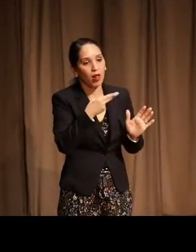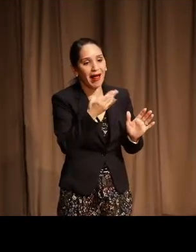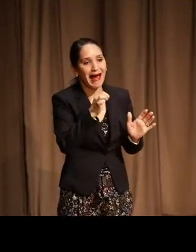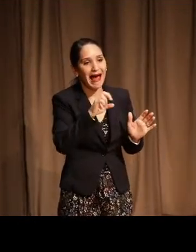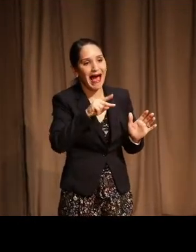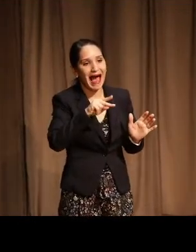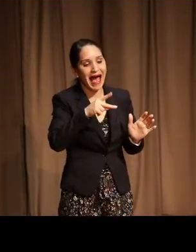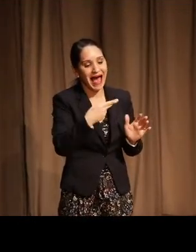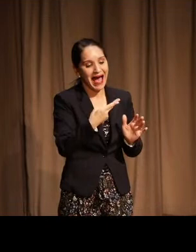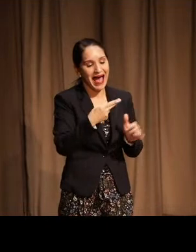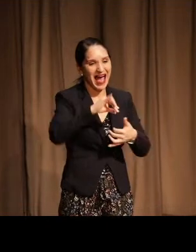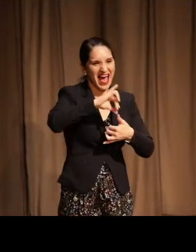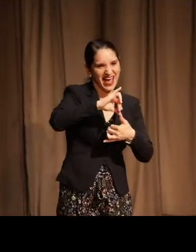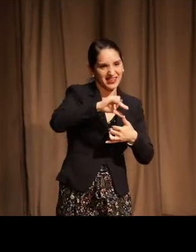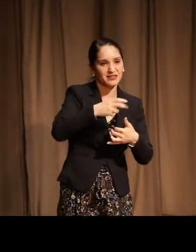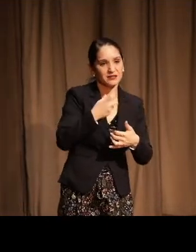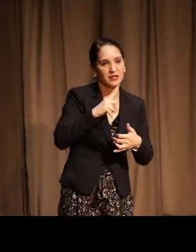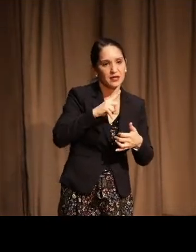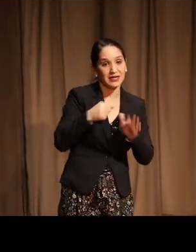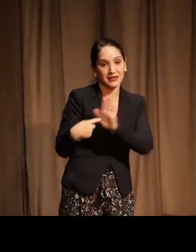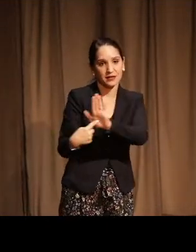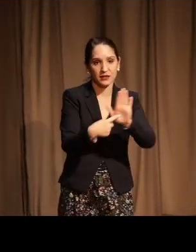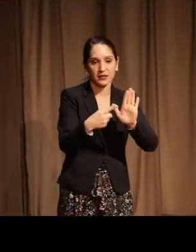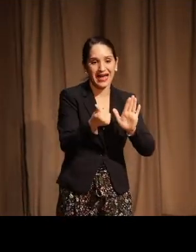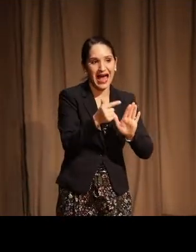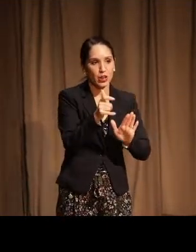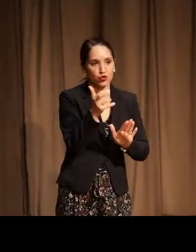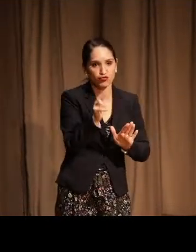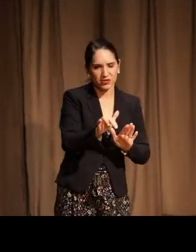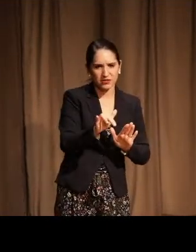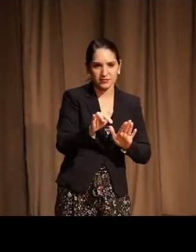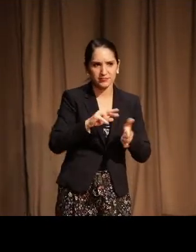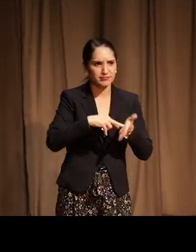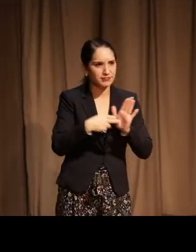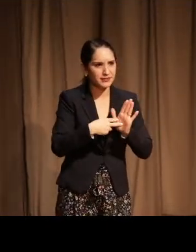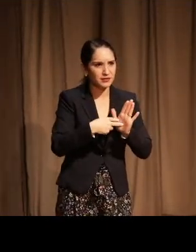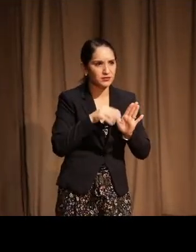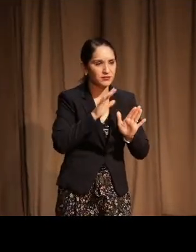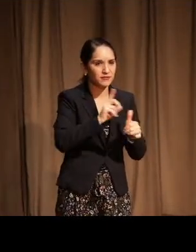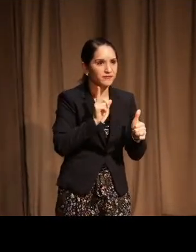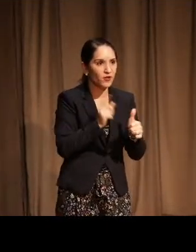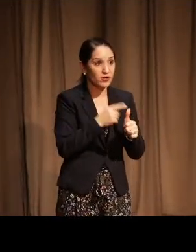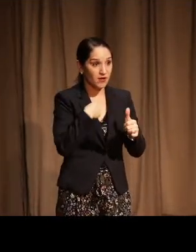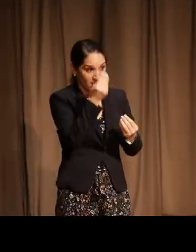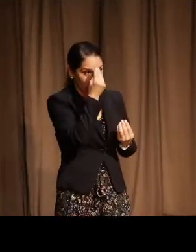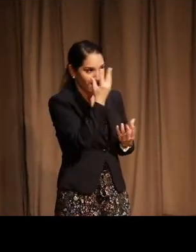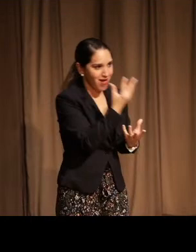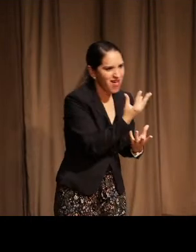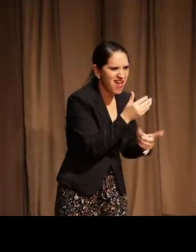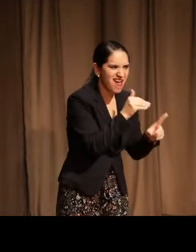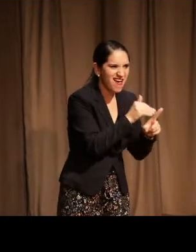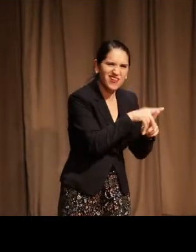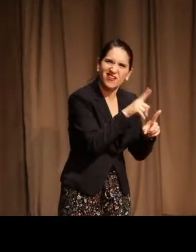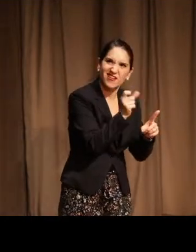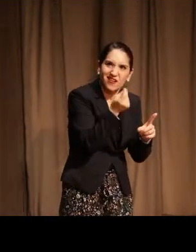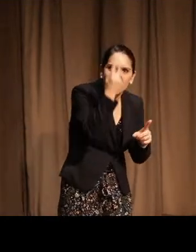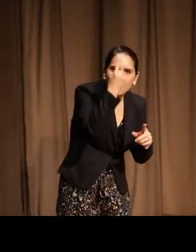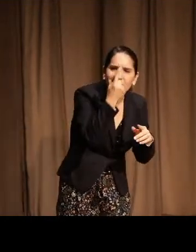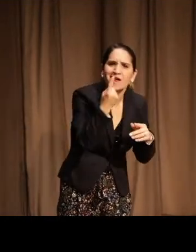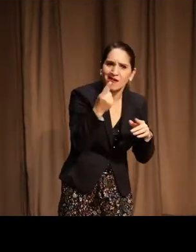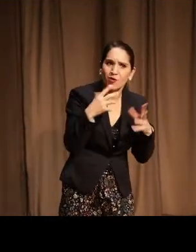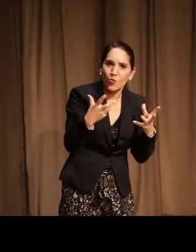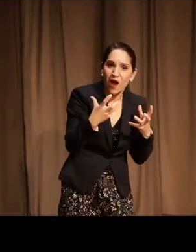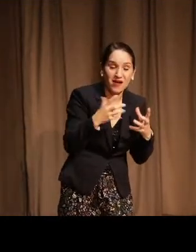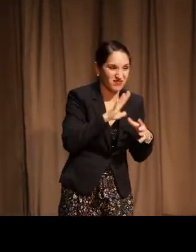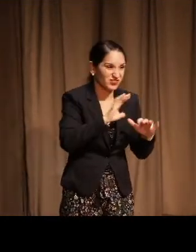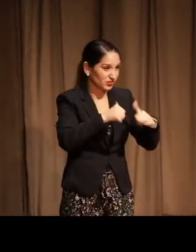your mind, and what were your initial thoughts and feelings in creating this exhibition here, because it is a challenging